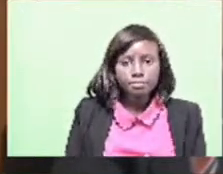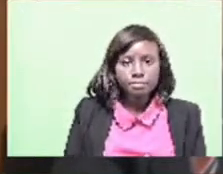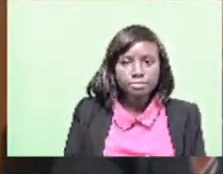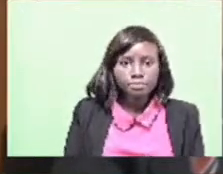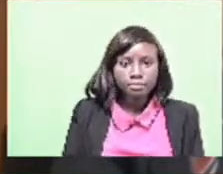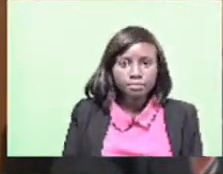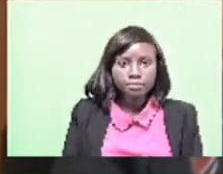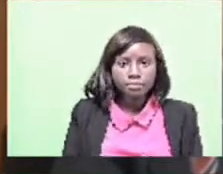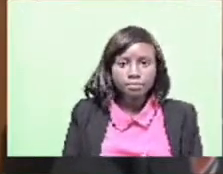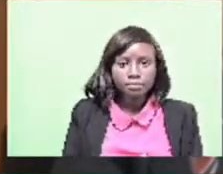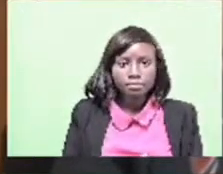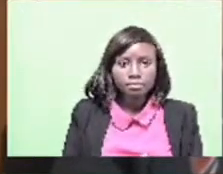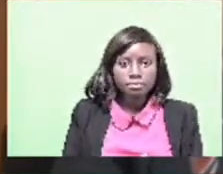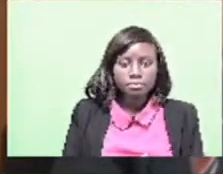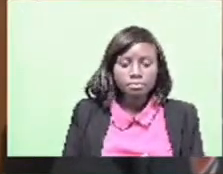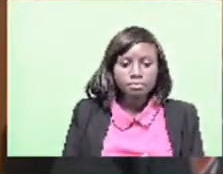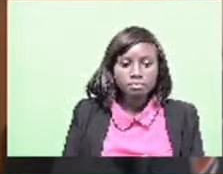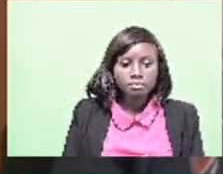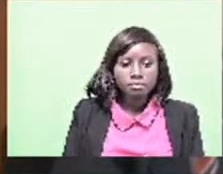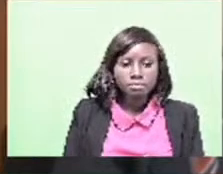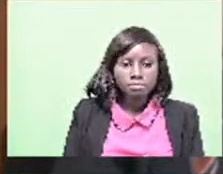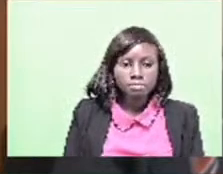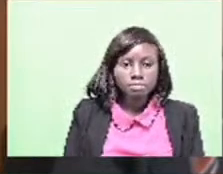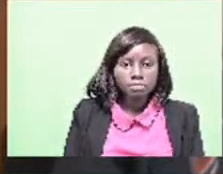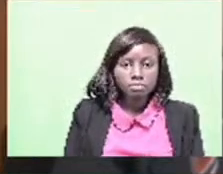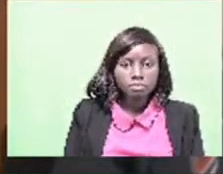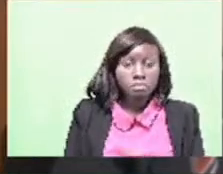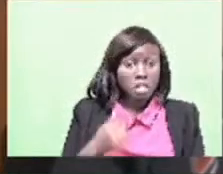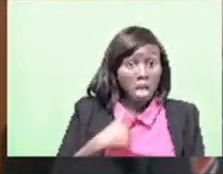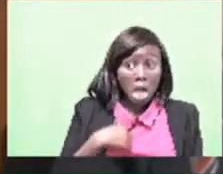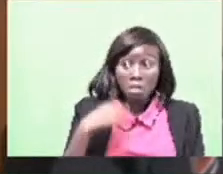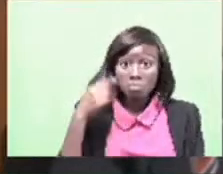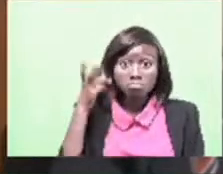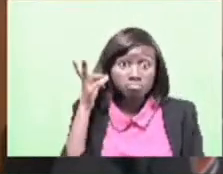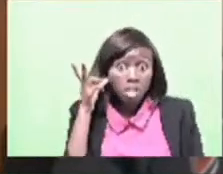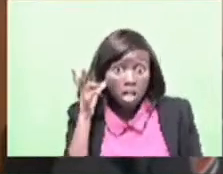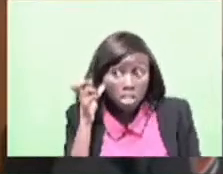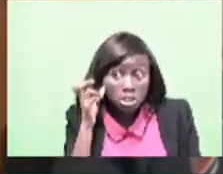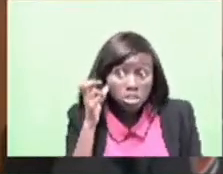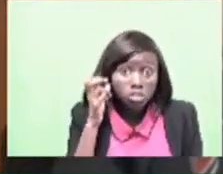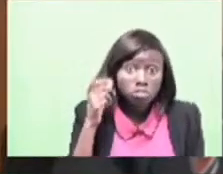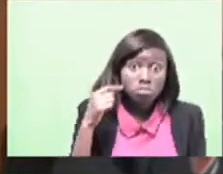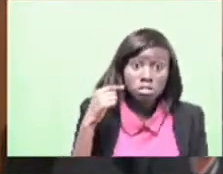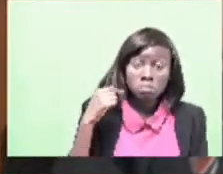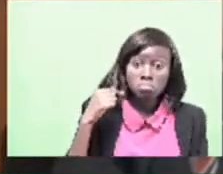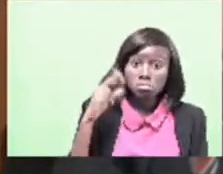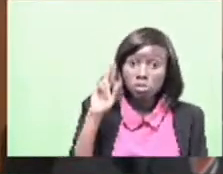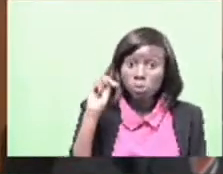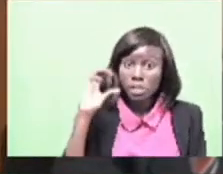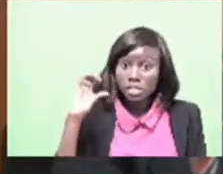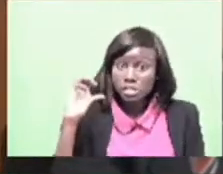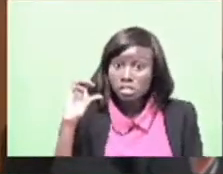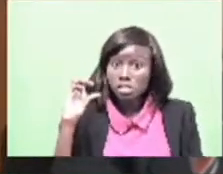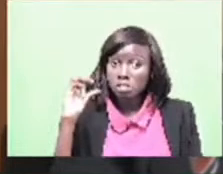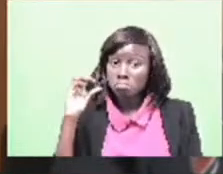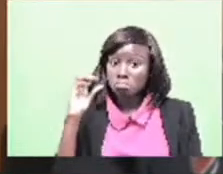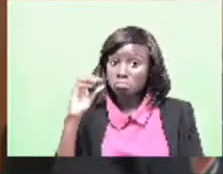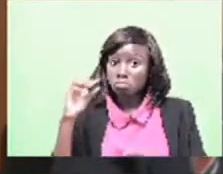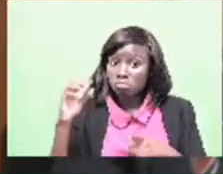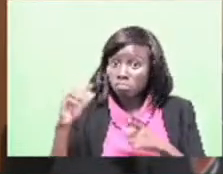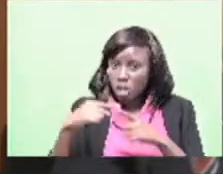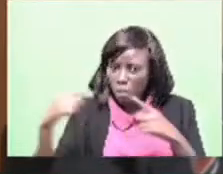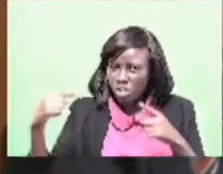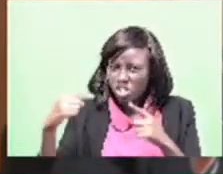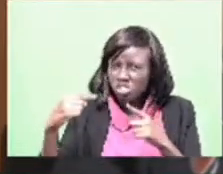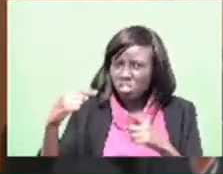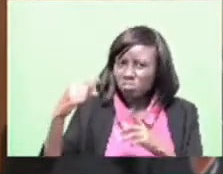overall the legislation appears to me, from listening to my colleagues who have spoken before, it's not well thought